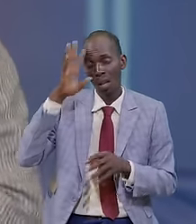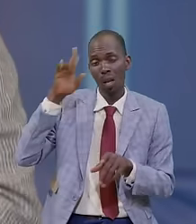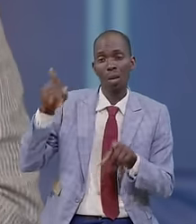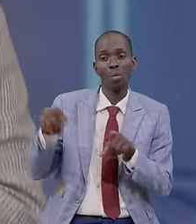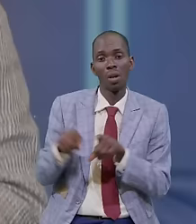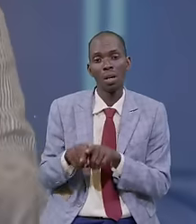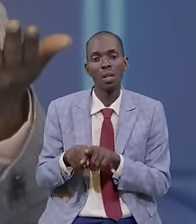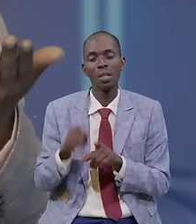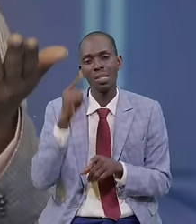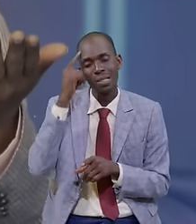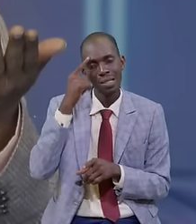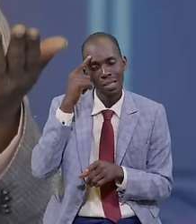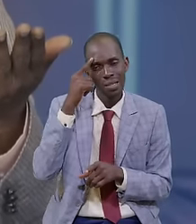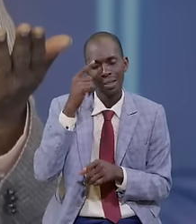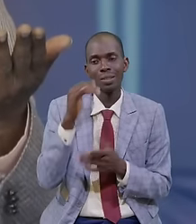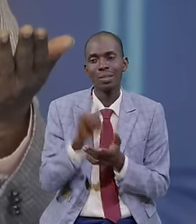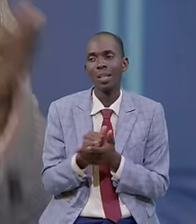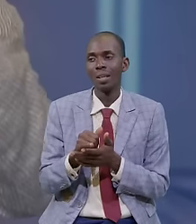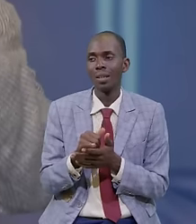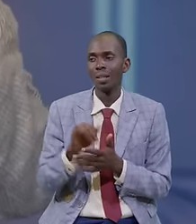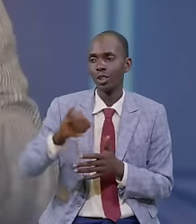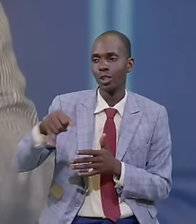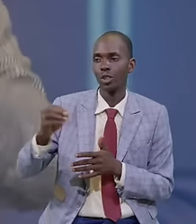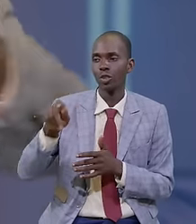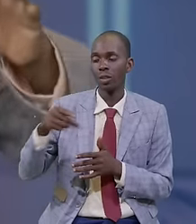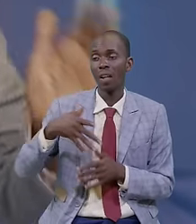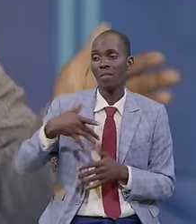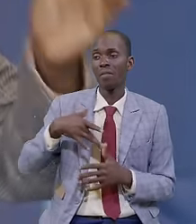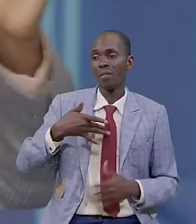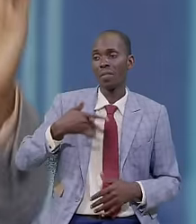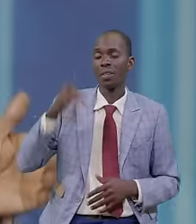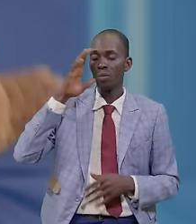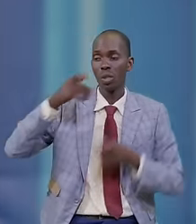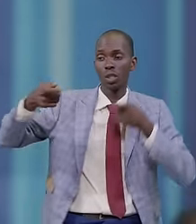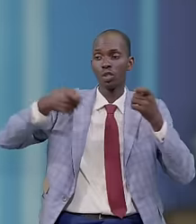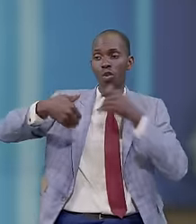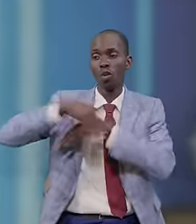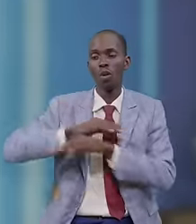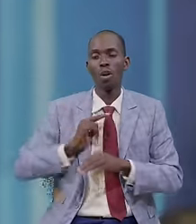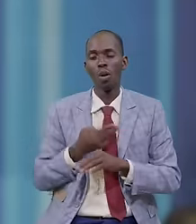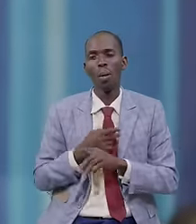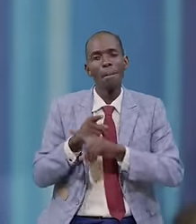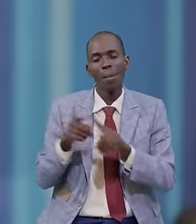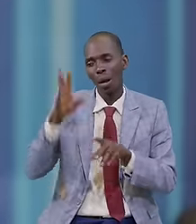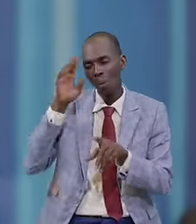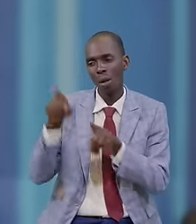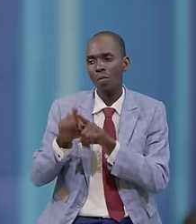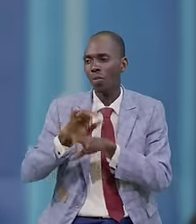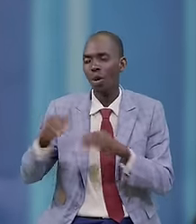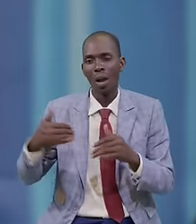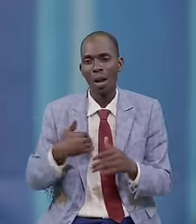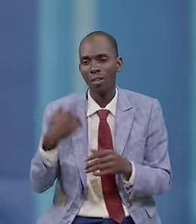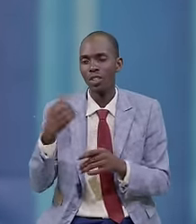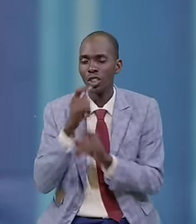rule over us. Is that what you are saying? But did it have the special gift spiritual